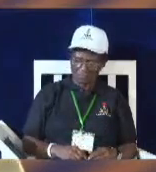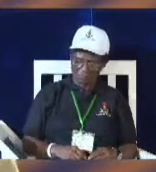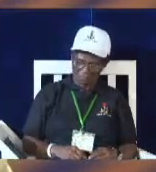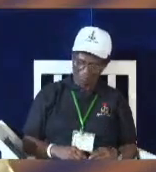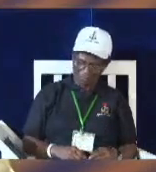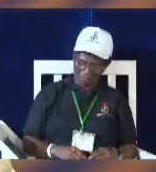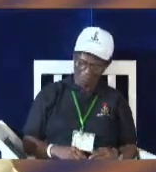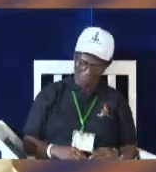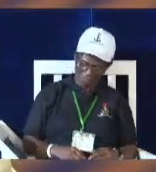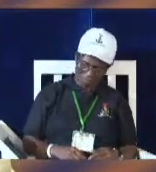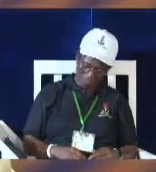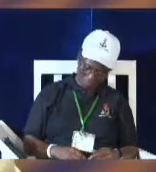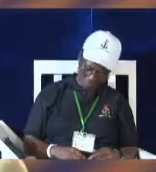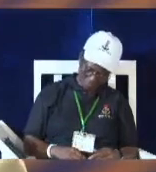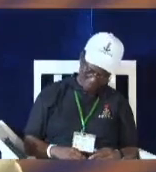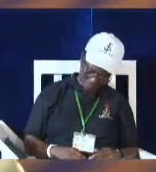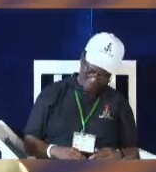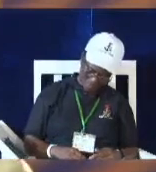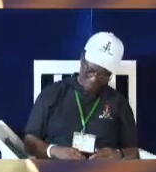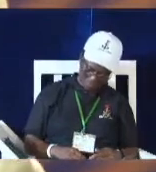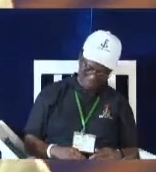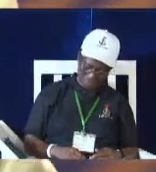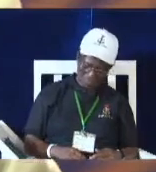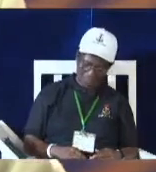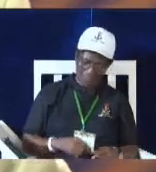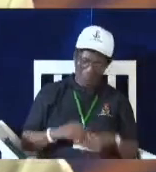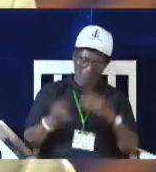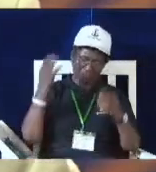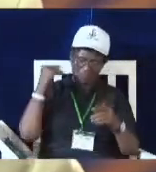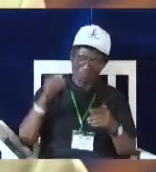And I went home, my home,